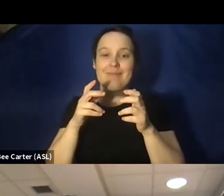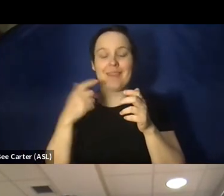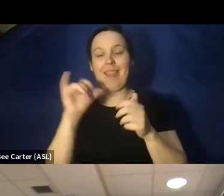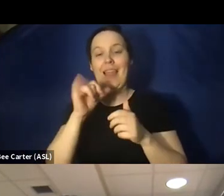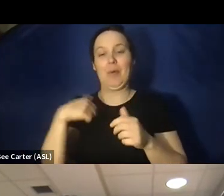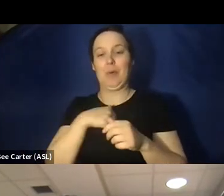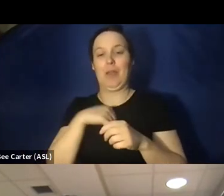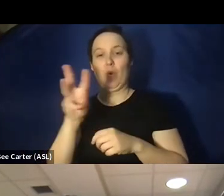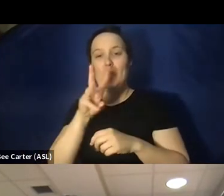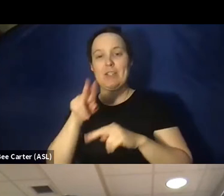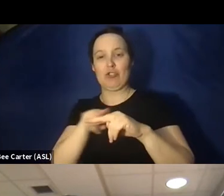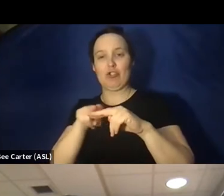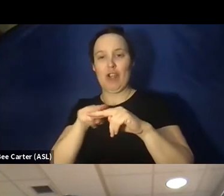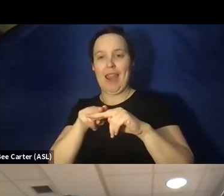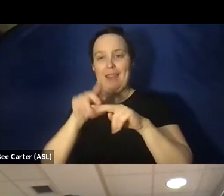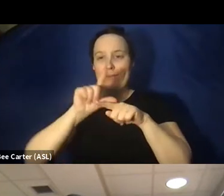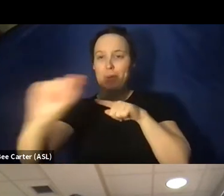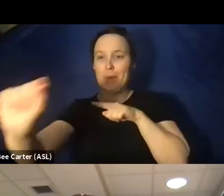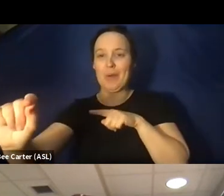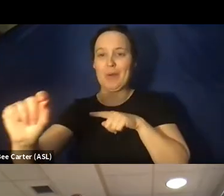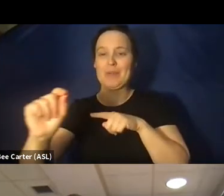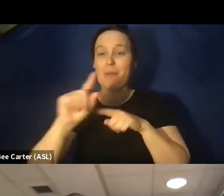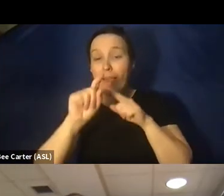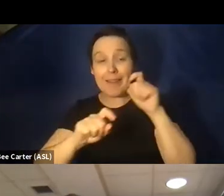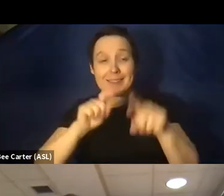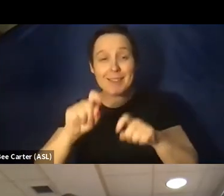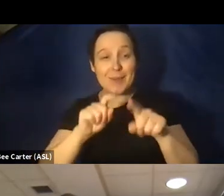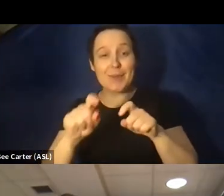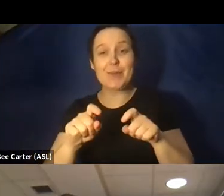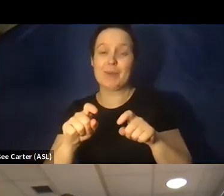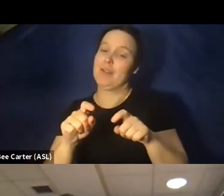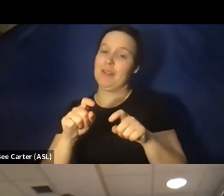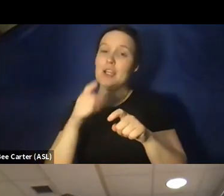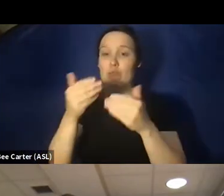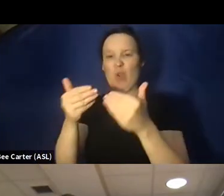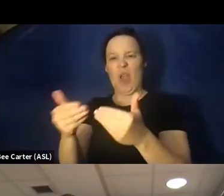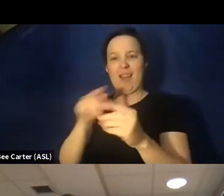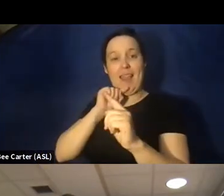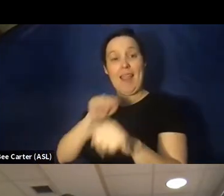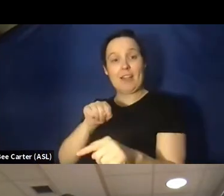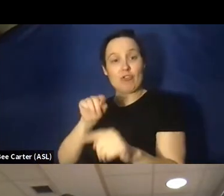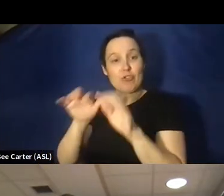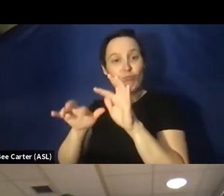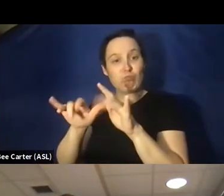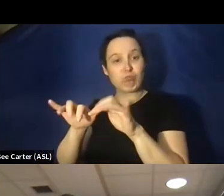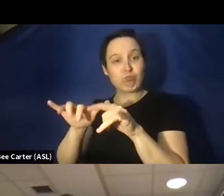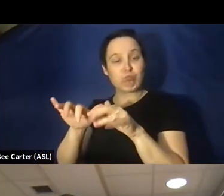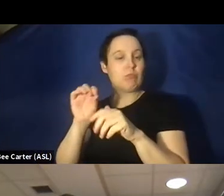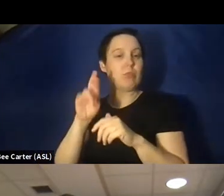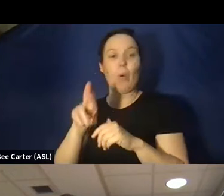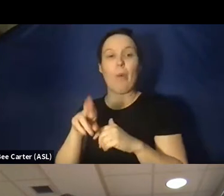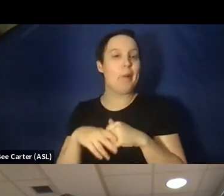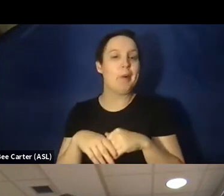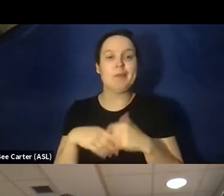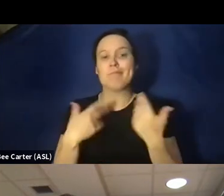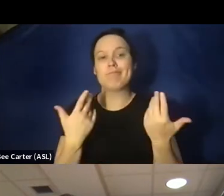like to pose a couple of questions to you. And you're welcome to type them, any answers into the chat, or just sort of,